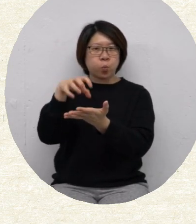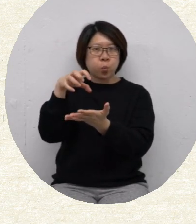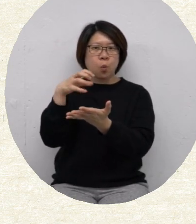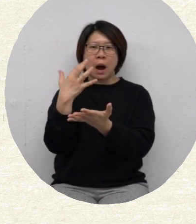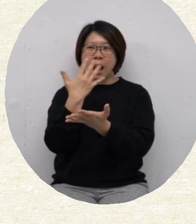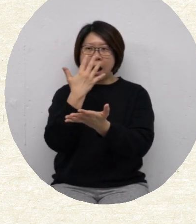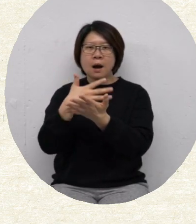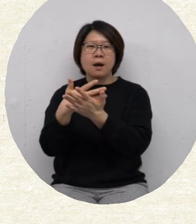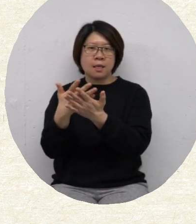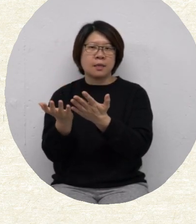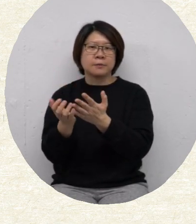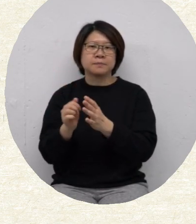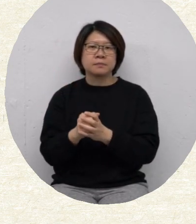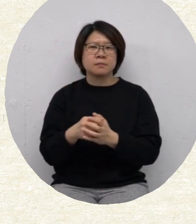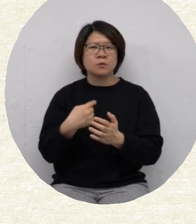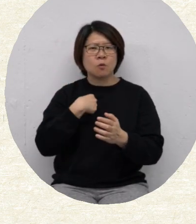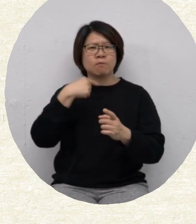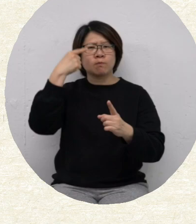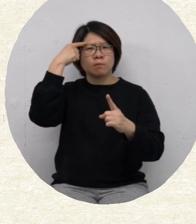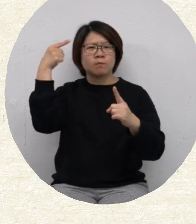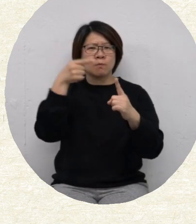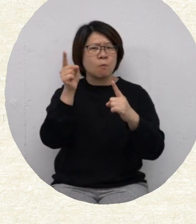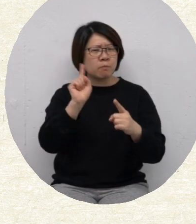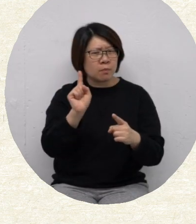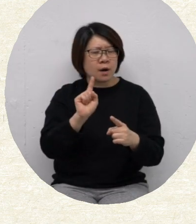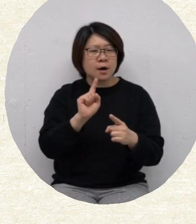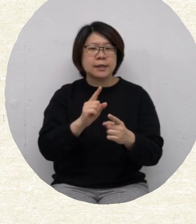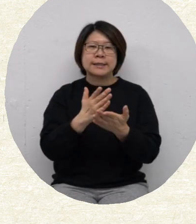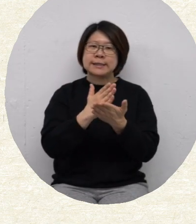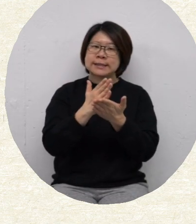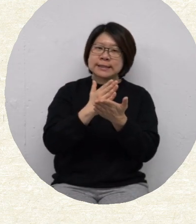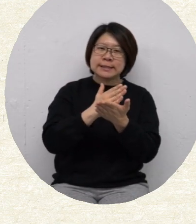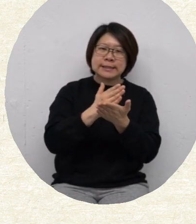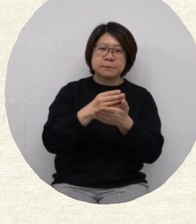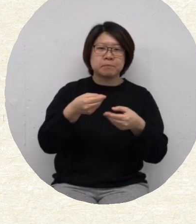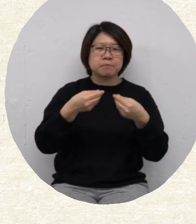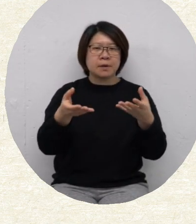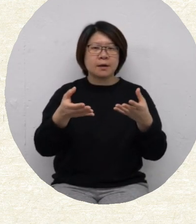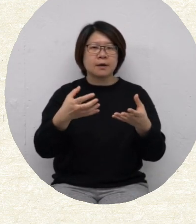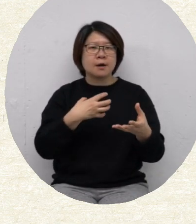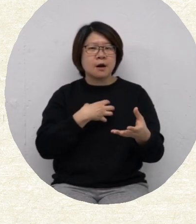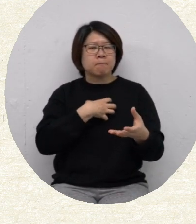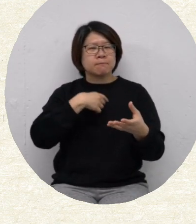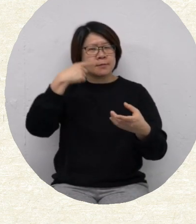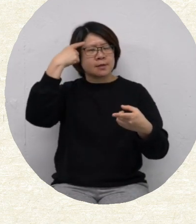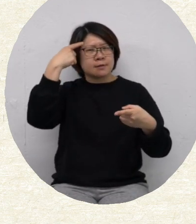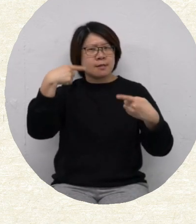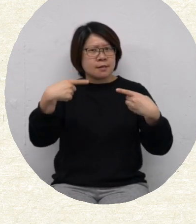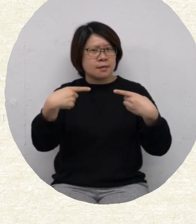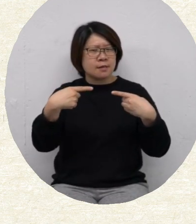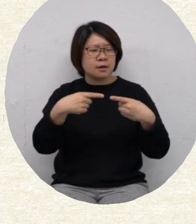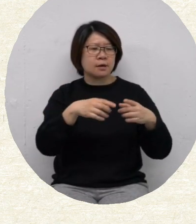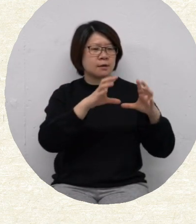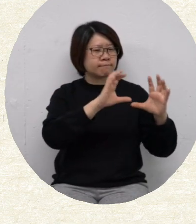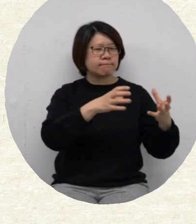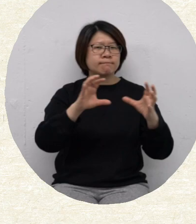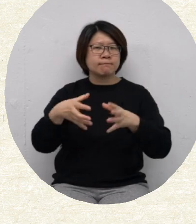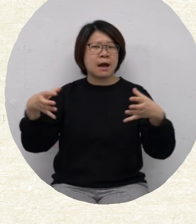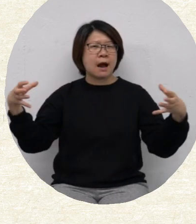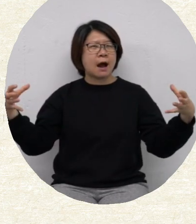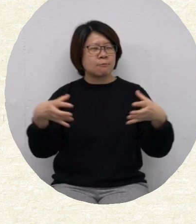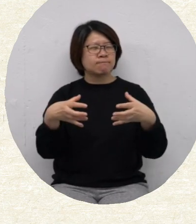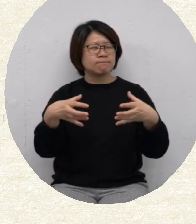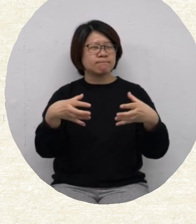Visually, my flowers are generally flat and monochromatic, but the containers are colorful and dimensional.